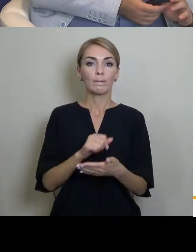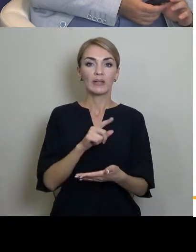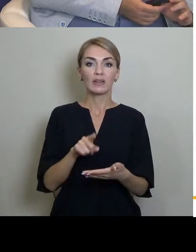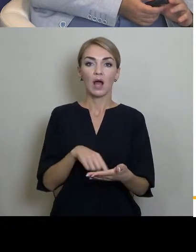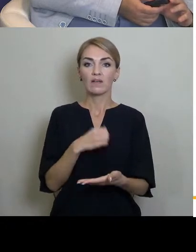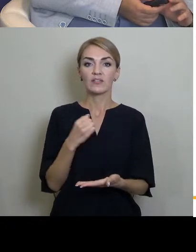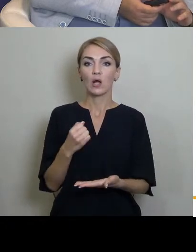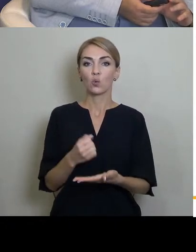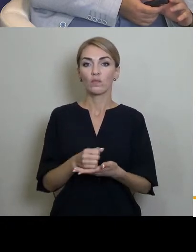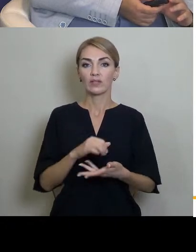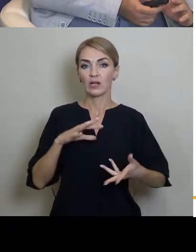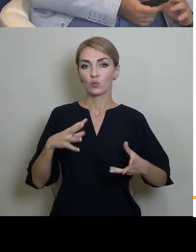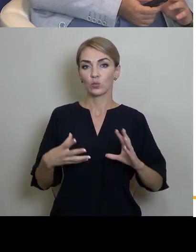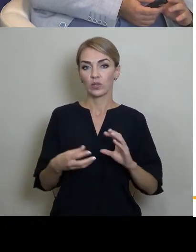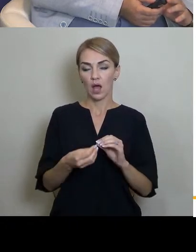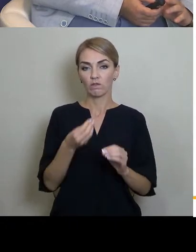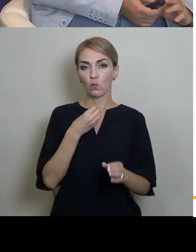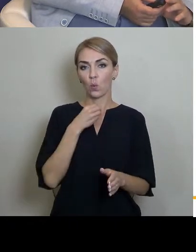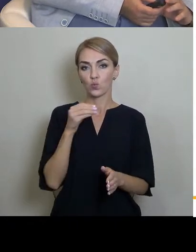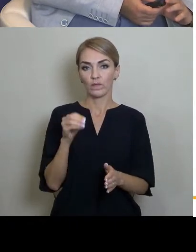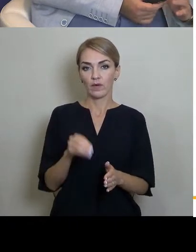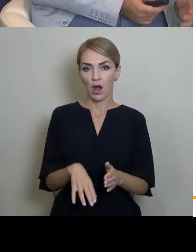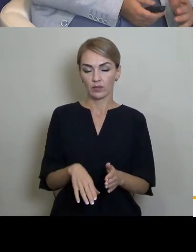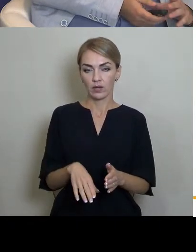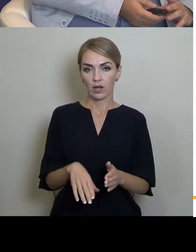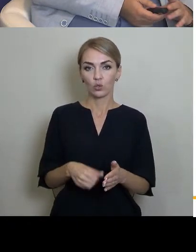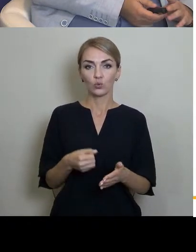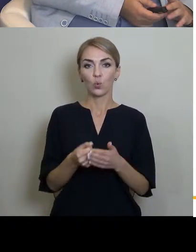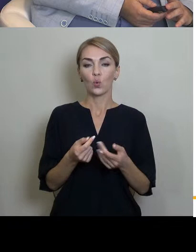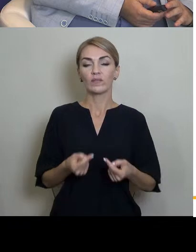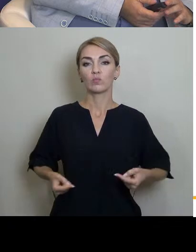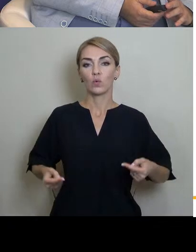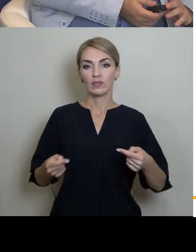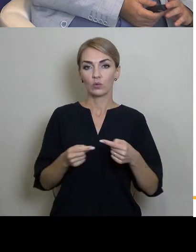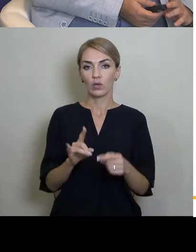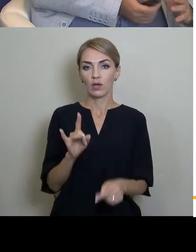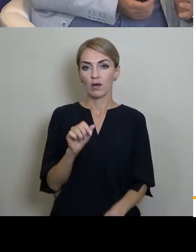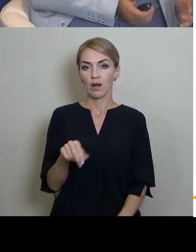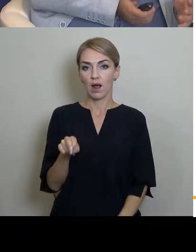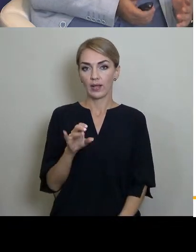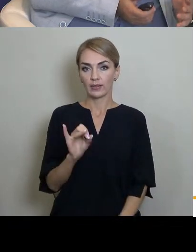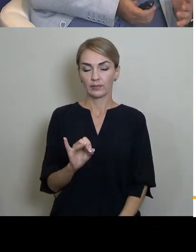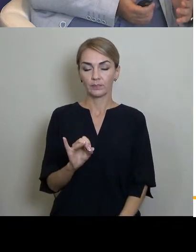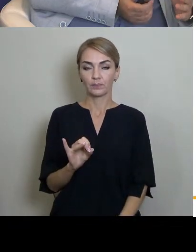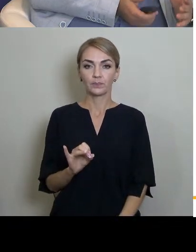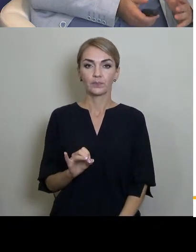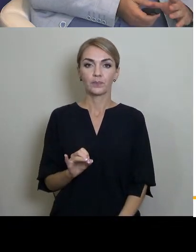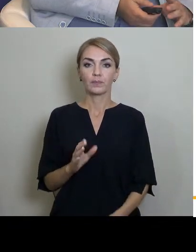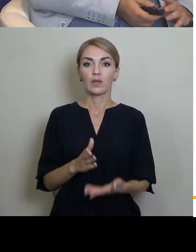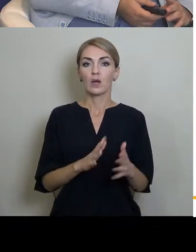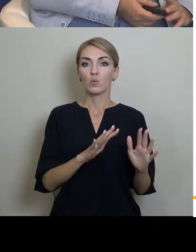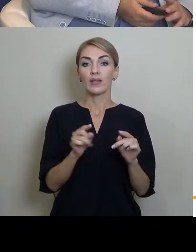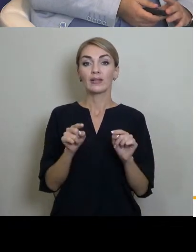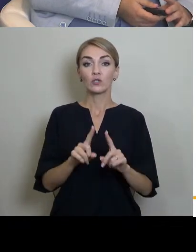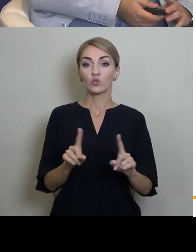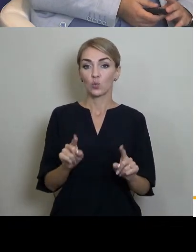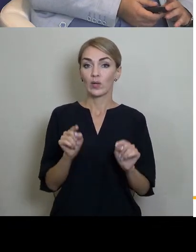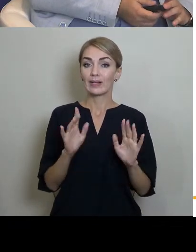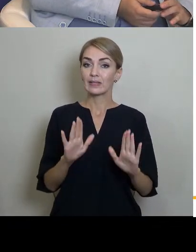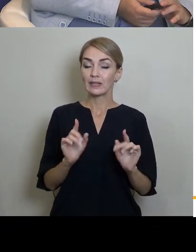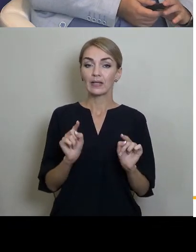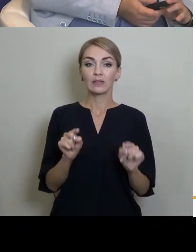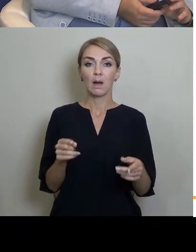of establishing the results of voting and to the relevant council.